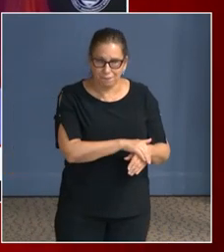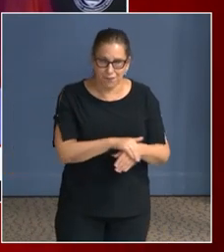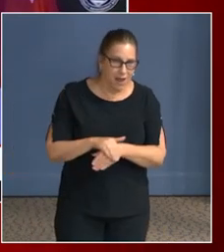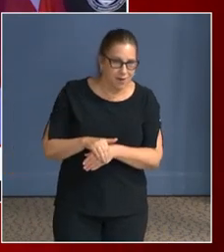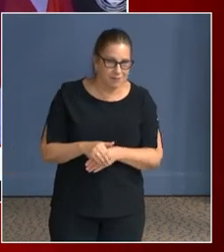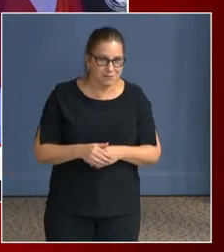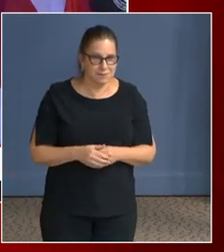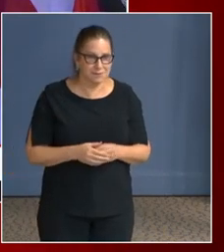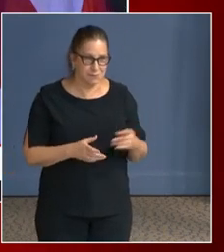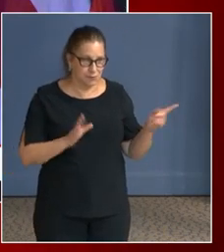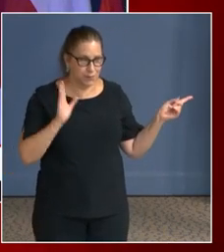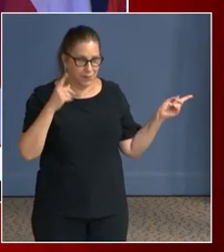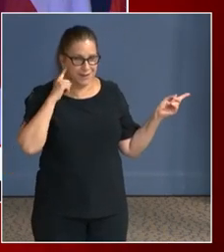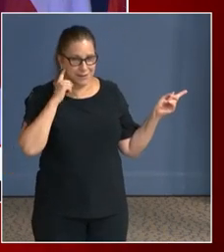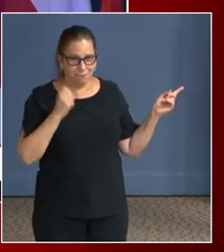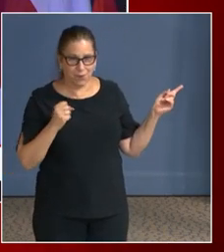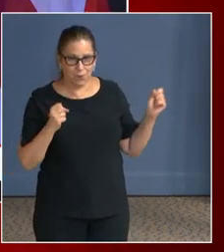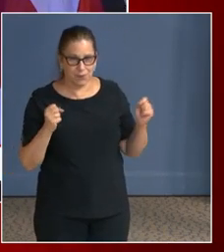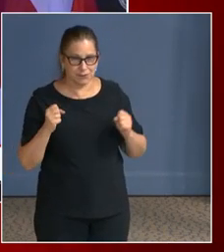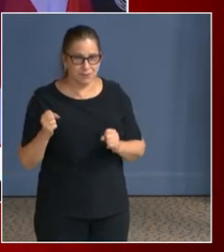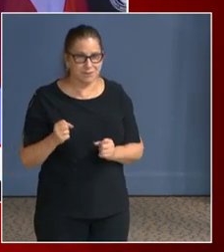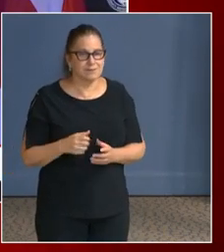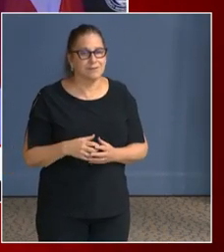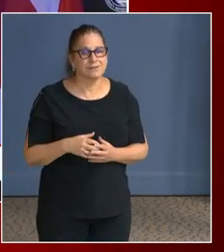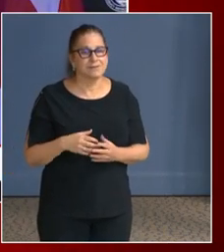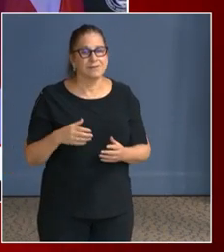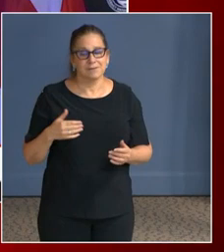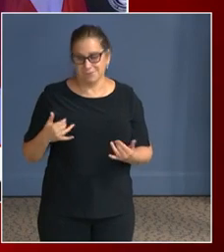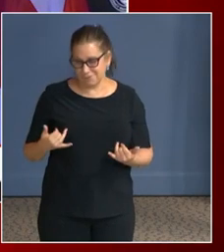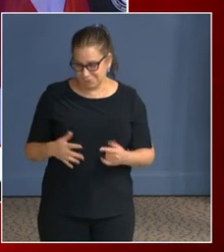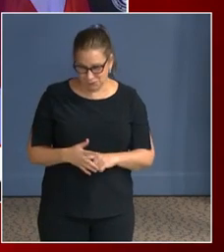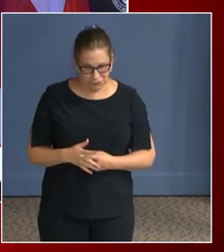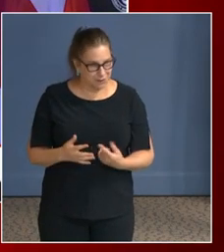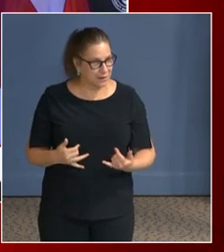hear fireworks leading up to the 4th of July.